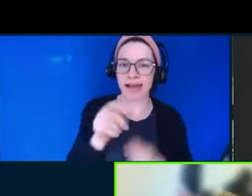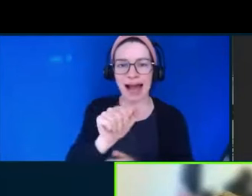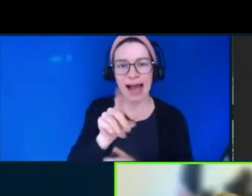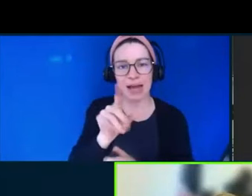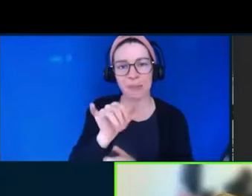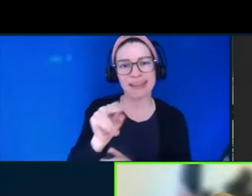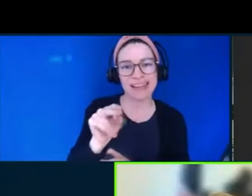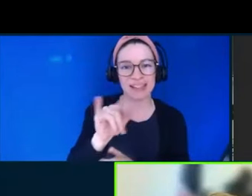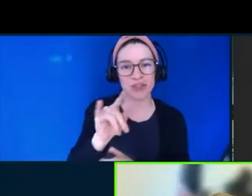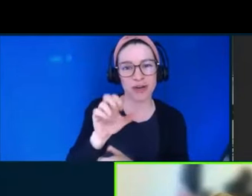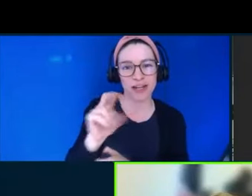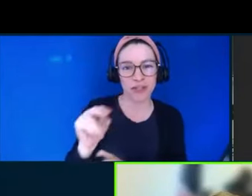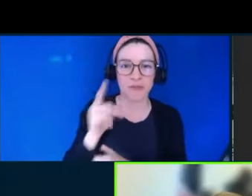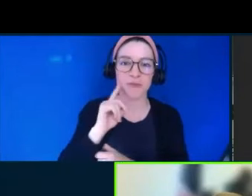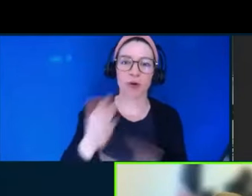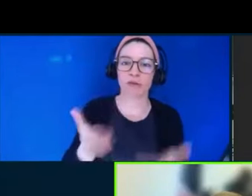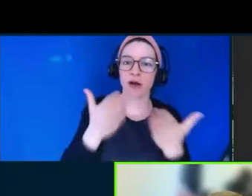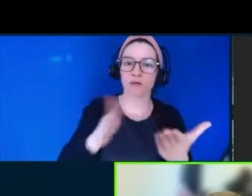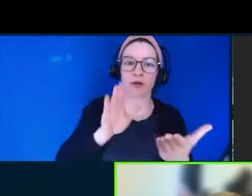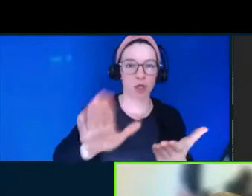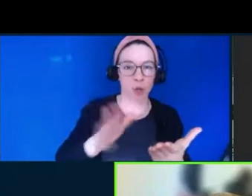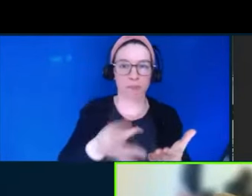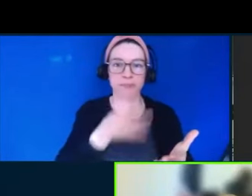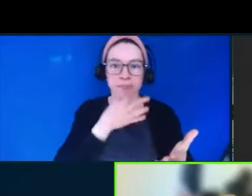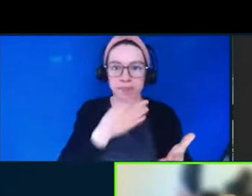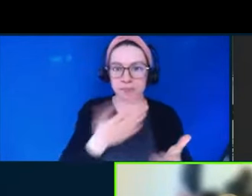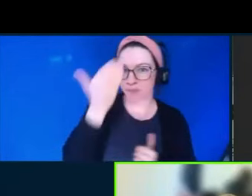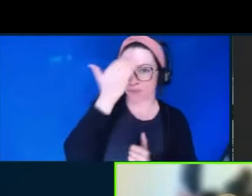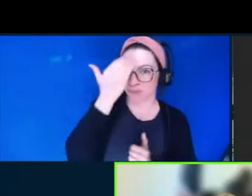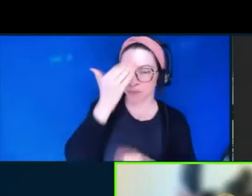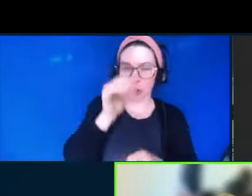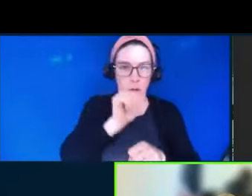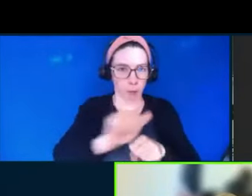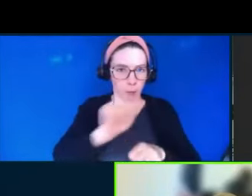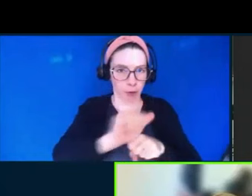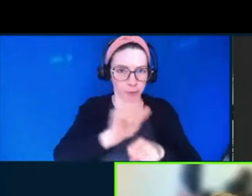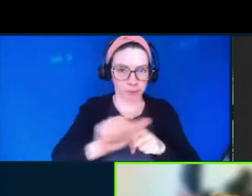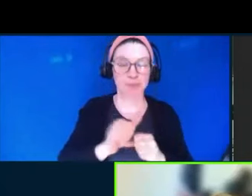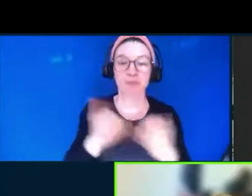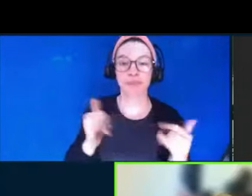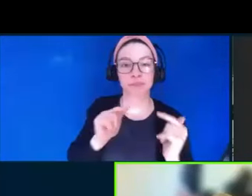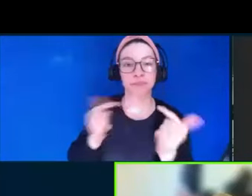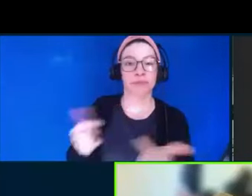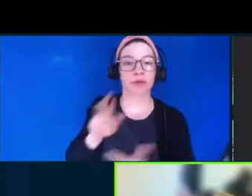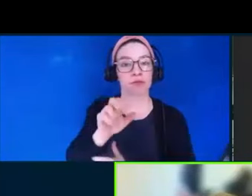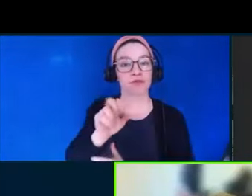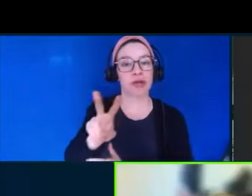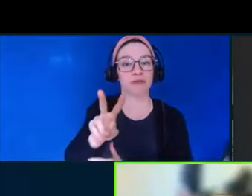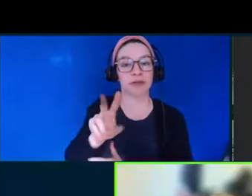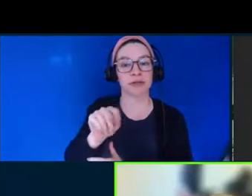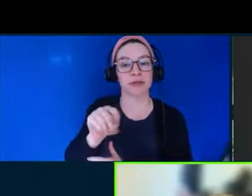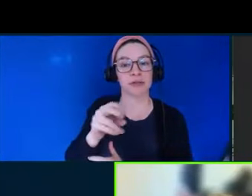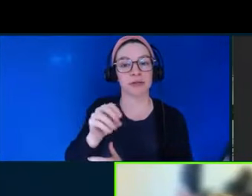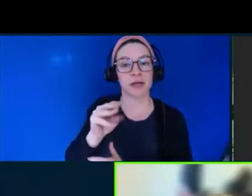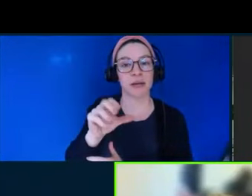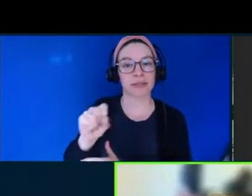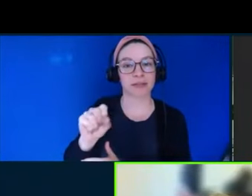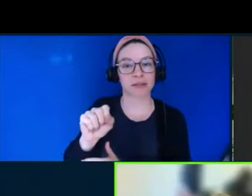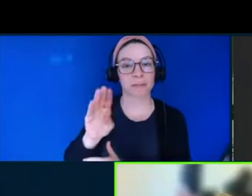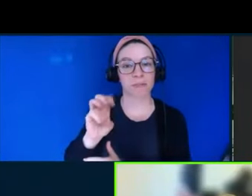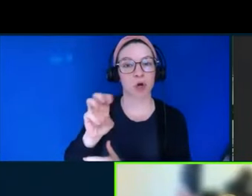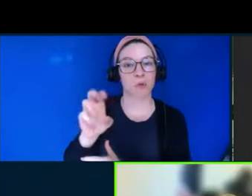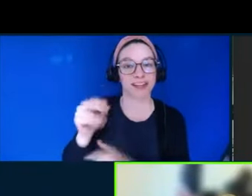expertise and also for your hard work. And now I'd like to turn it over to my colleague, the Reverend Thomas Bowen. So many of you know